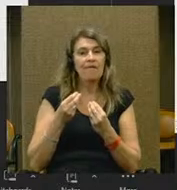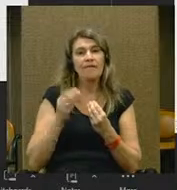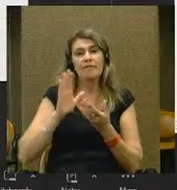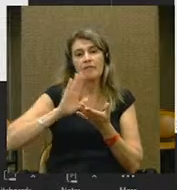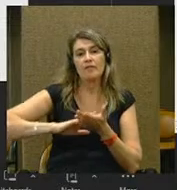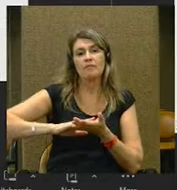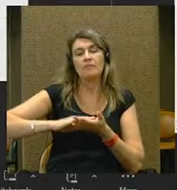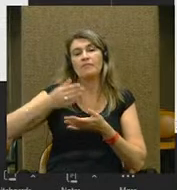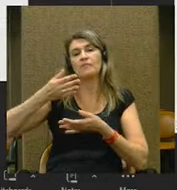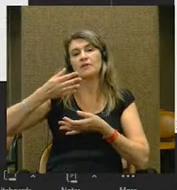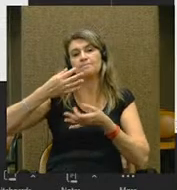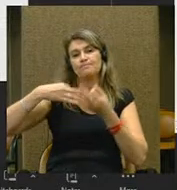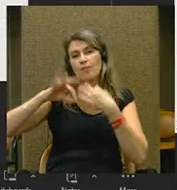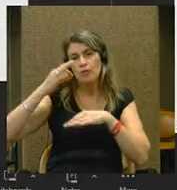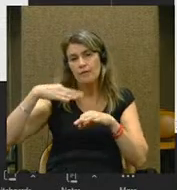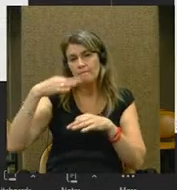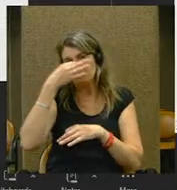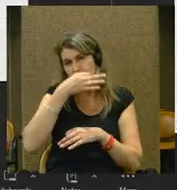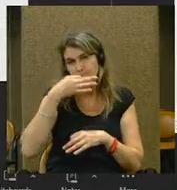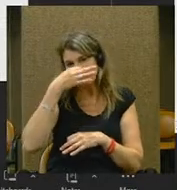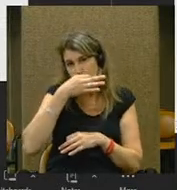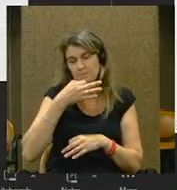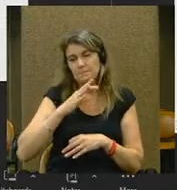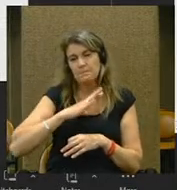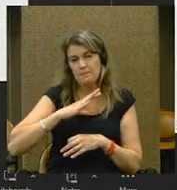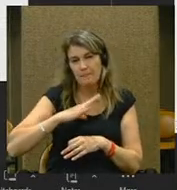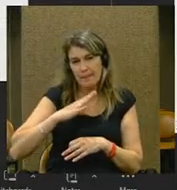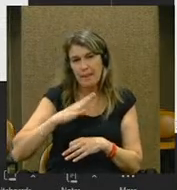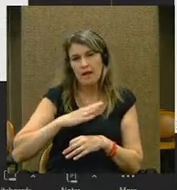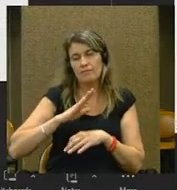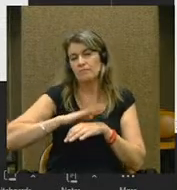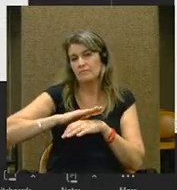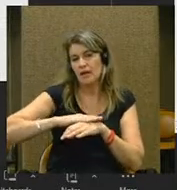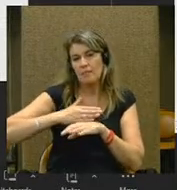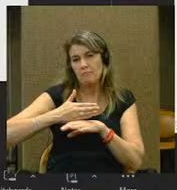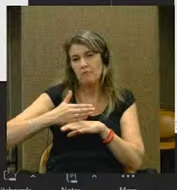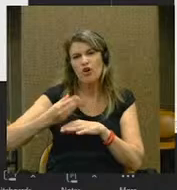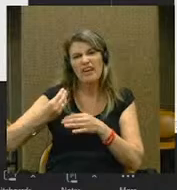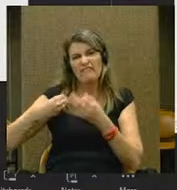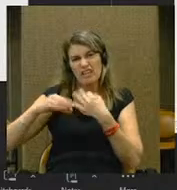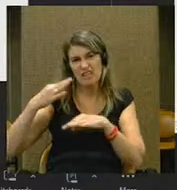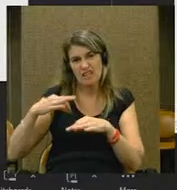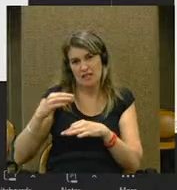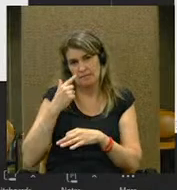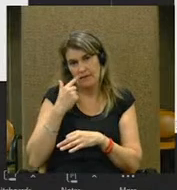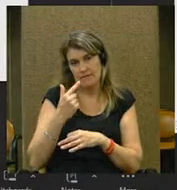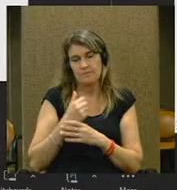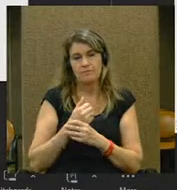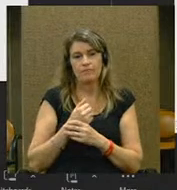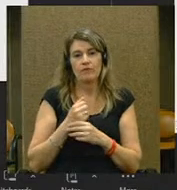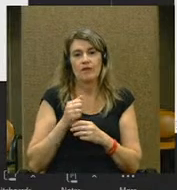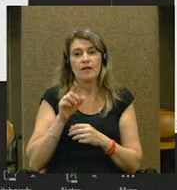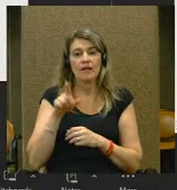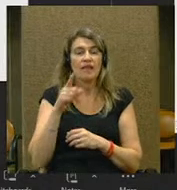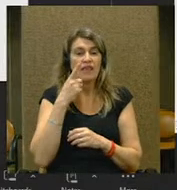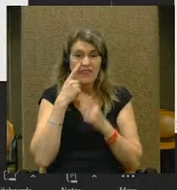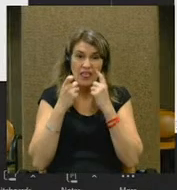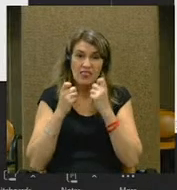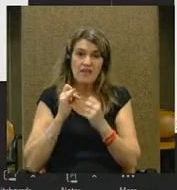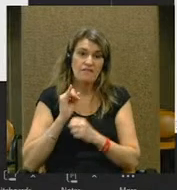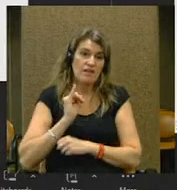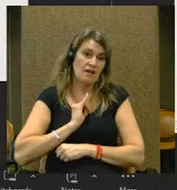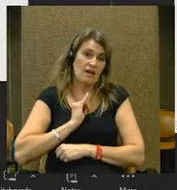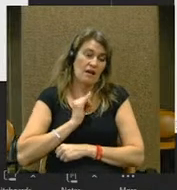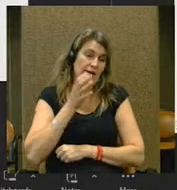in the geography and over time, and identify new adulterants in the drug supply. We